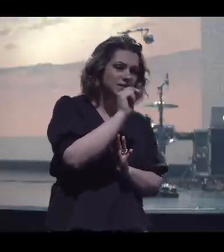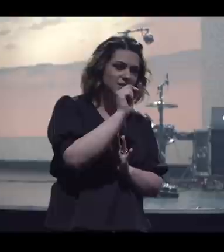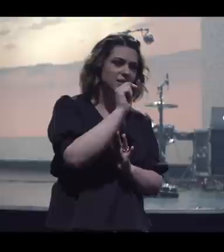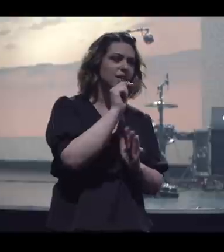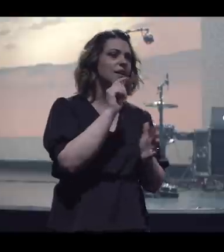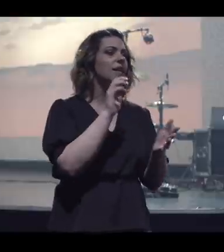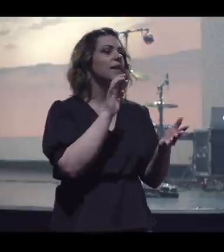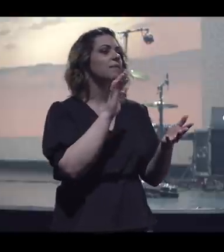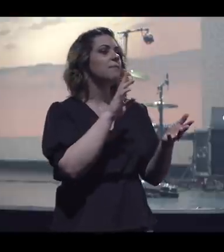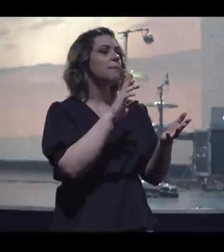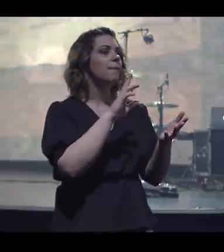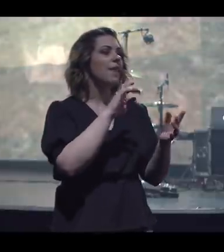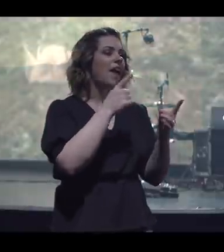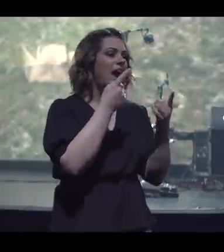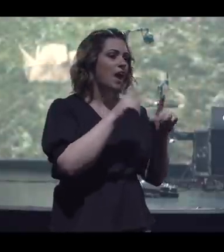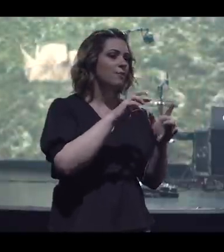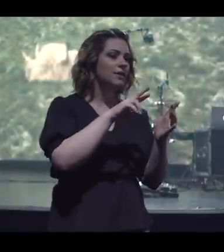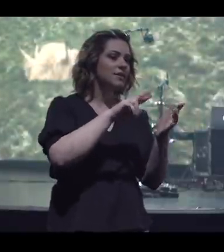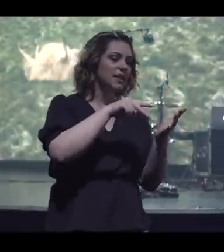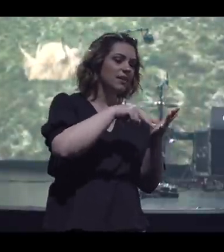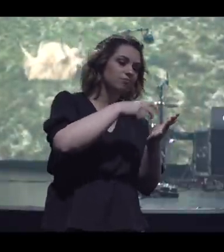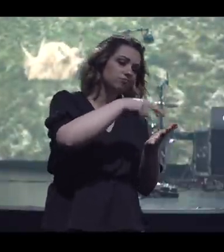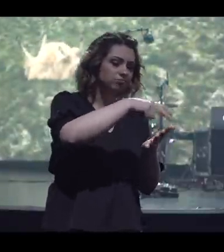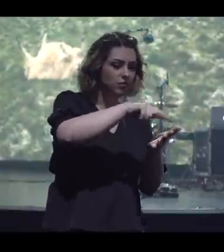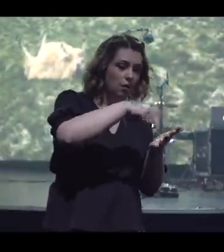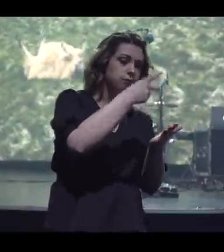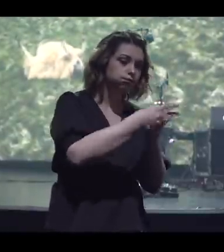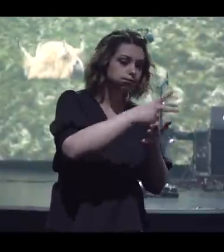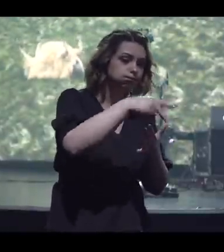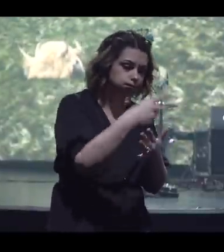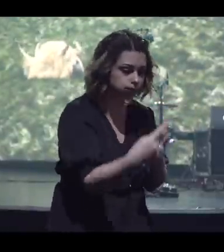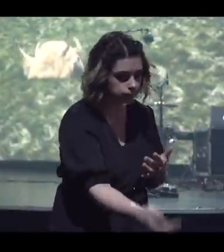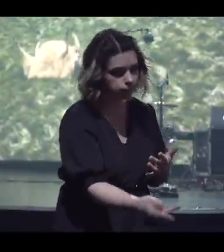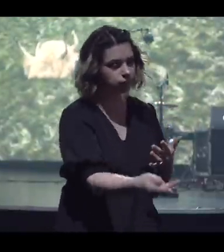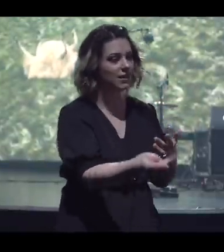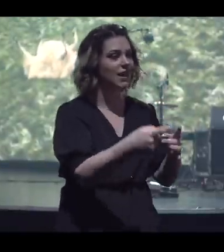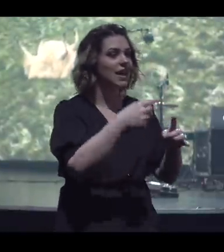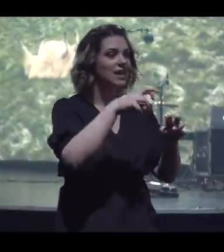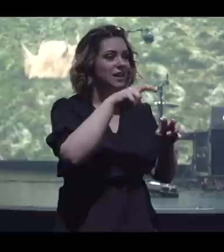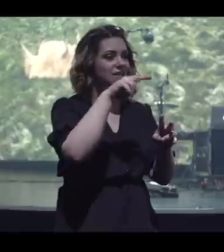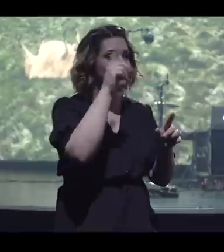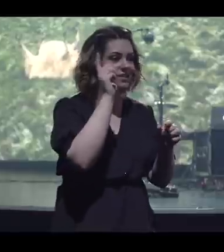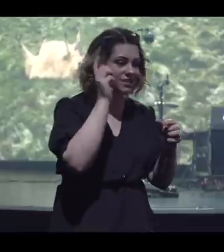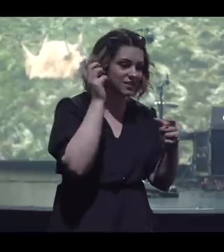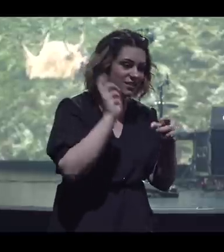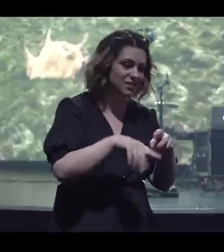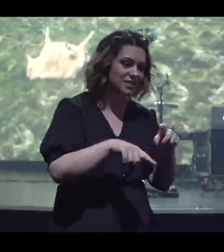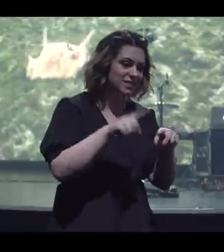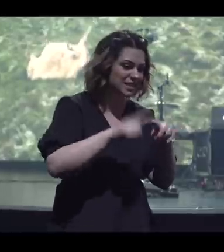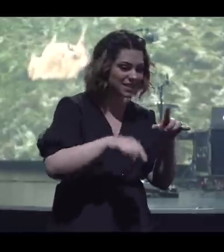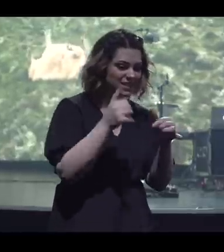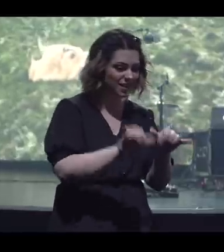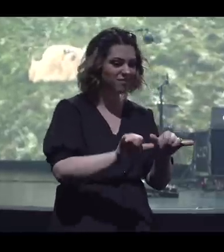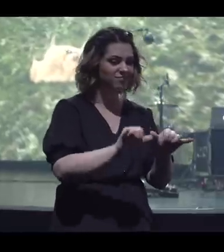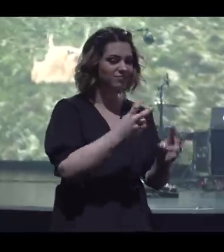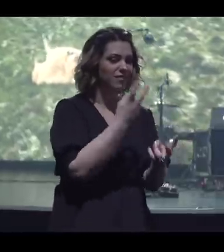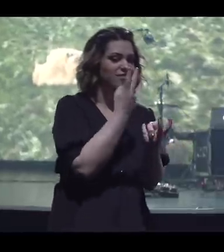roll into a ditch or into a rut. They can't get up. They're